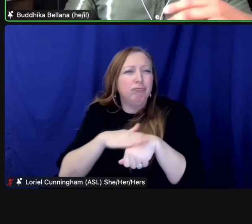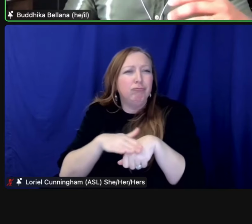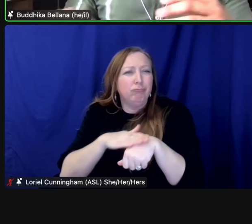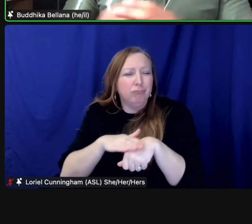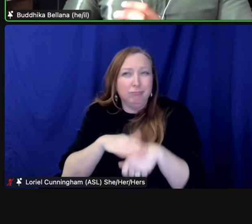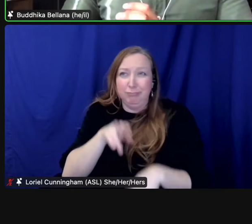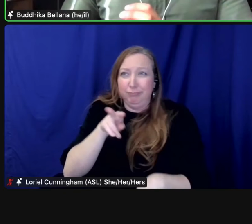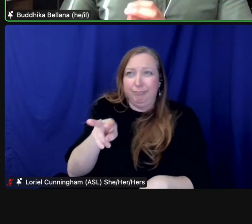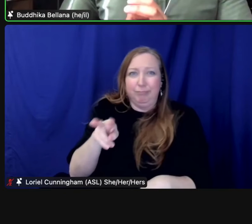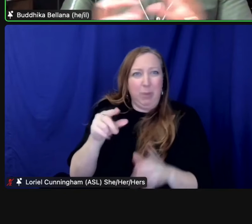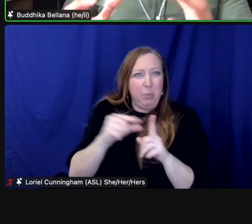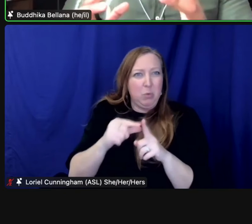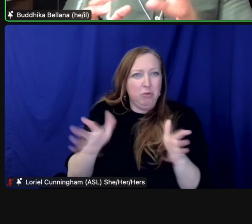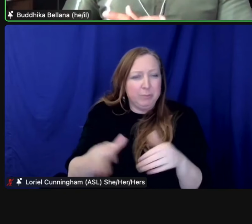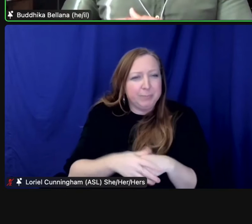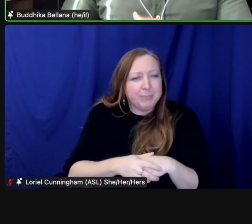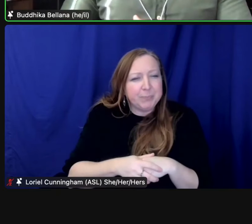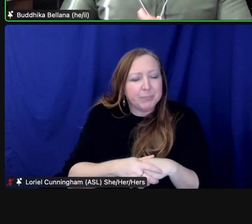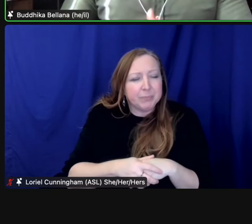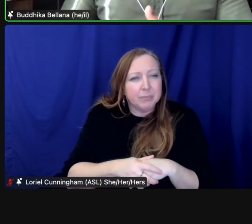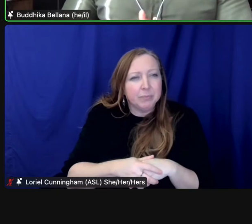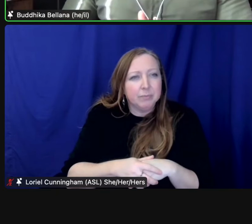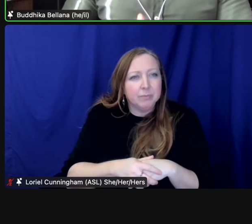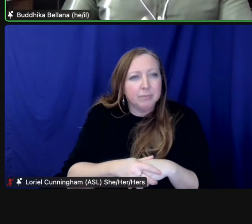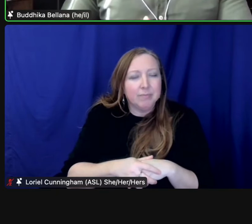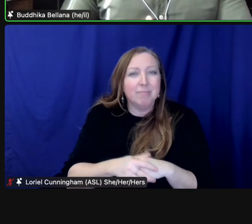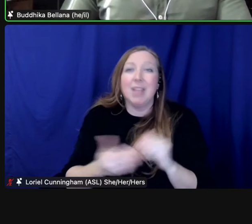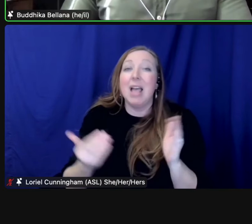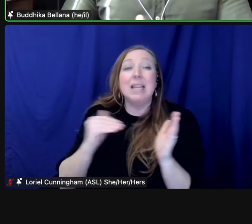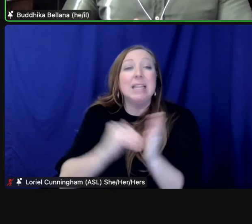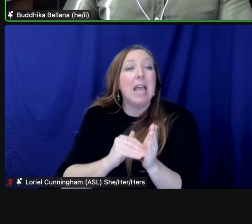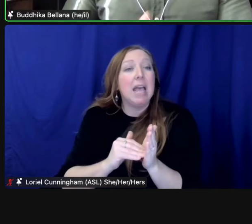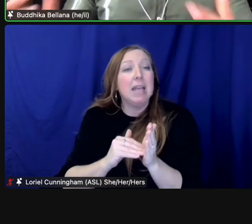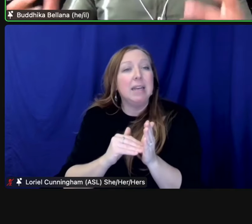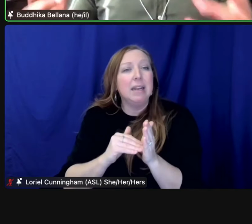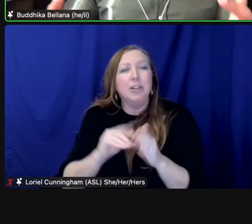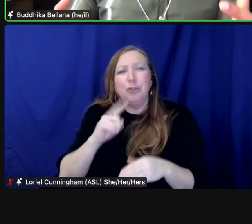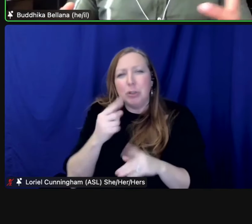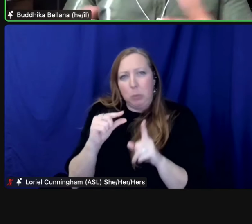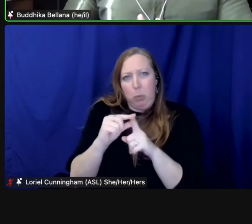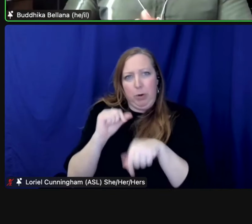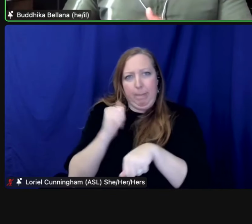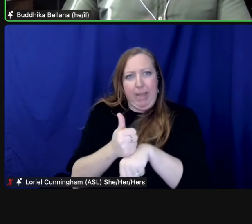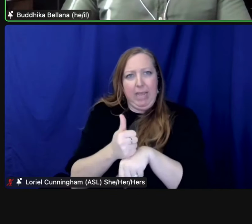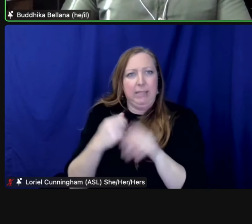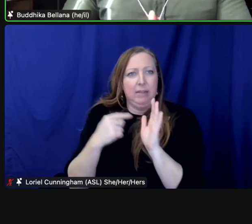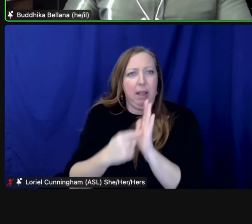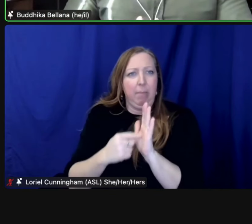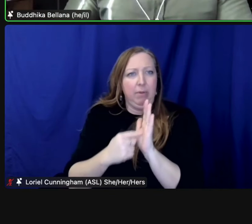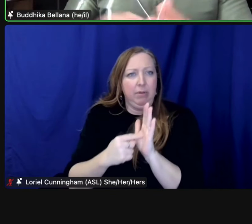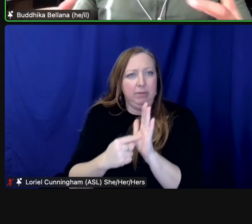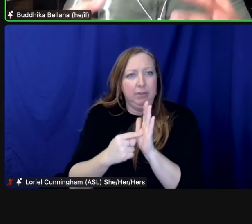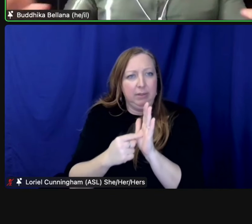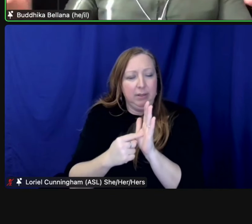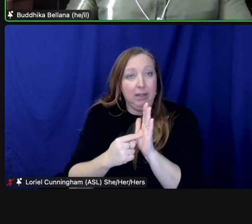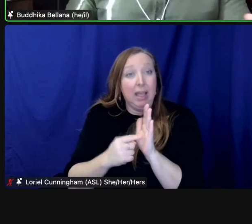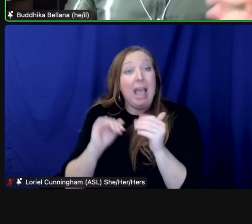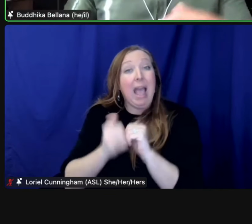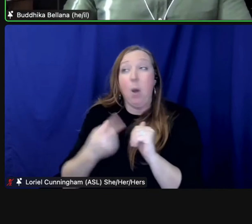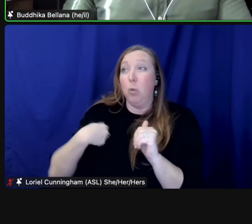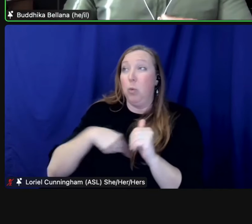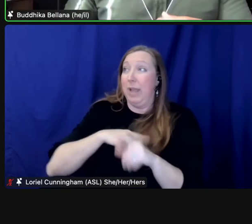But these are just still examples that are operating at the level of words. That's typically how deep processing has been examined in